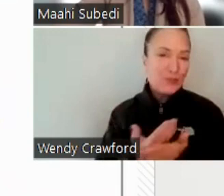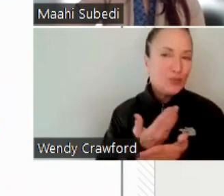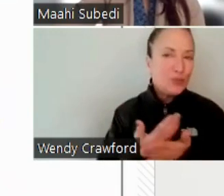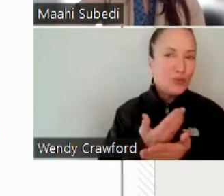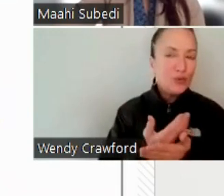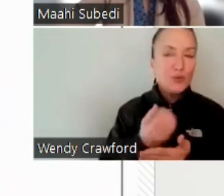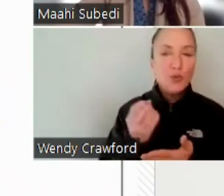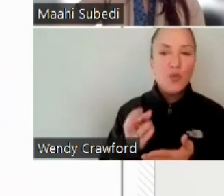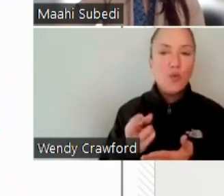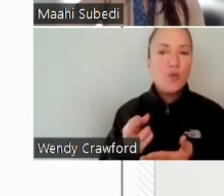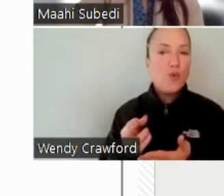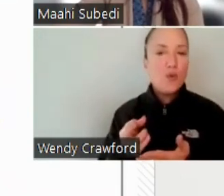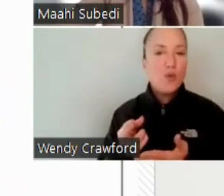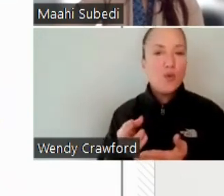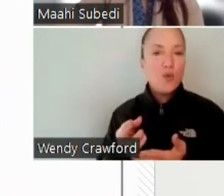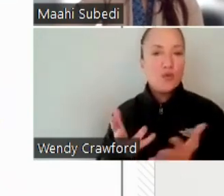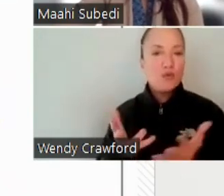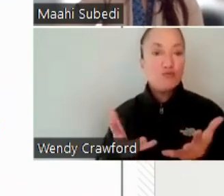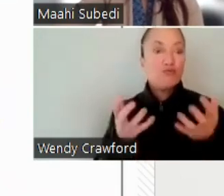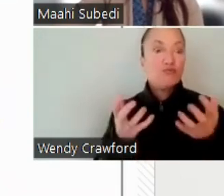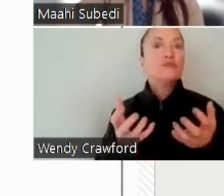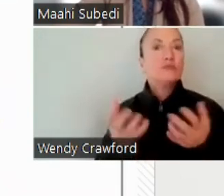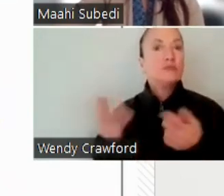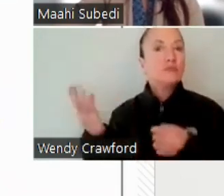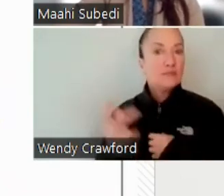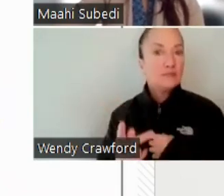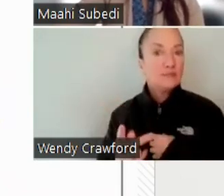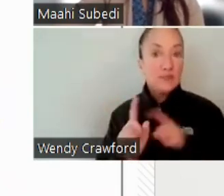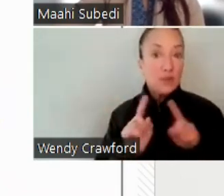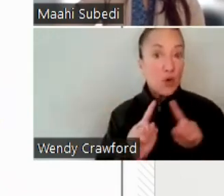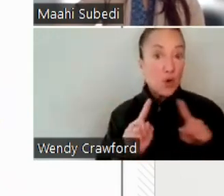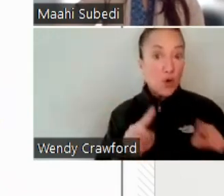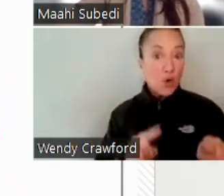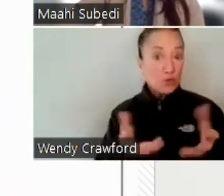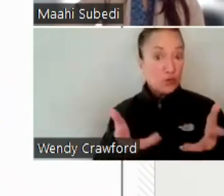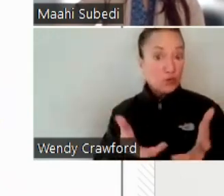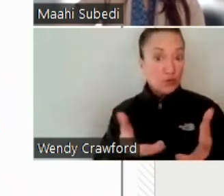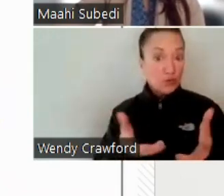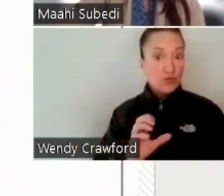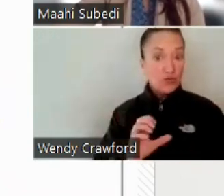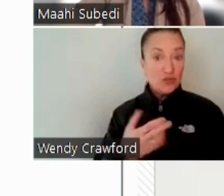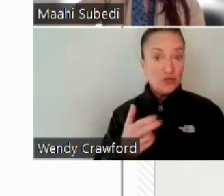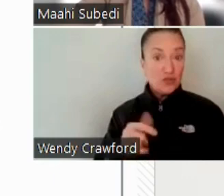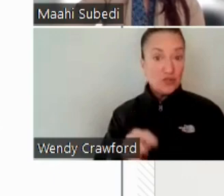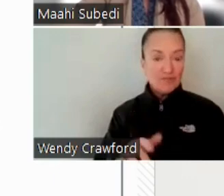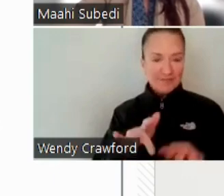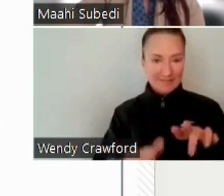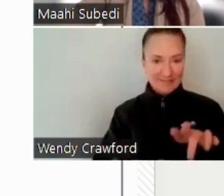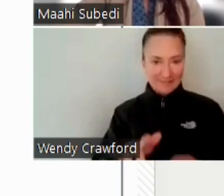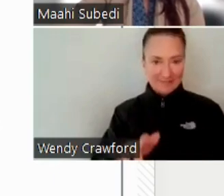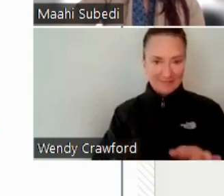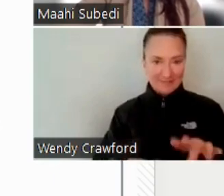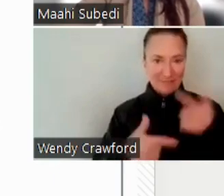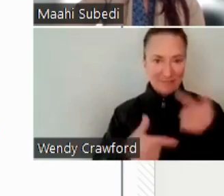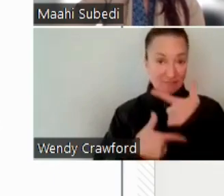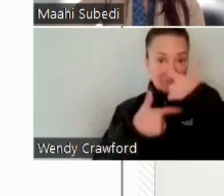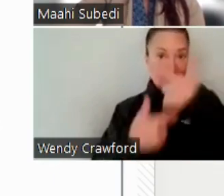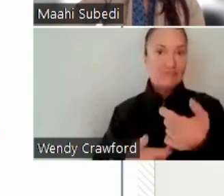or you're returning to us, it's all you have to do. Go to the chat right now, type the word